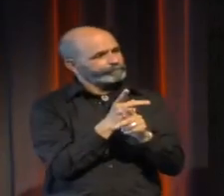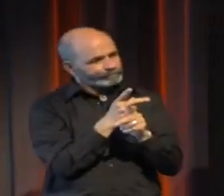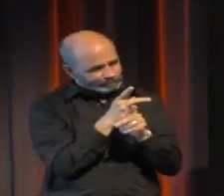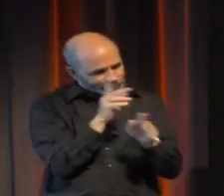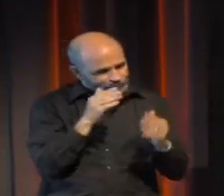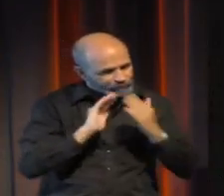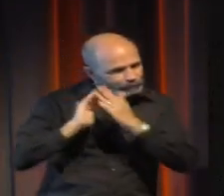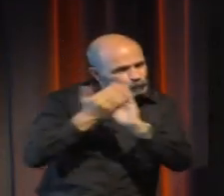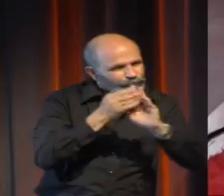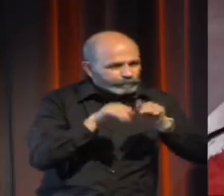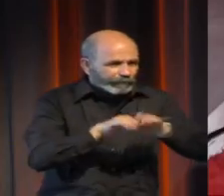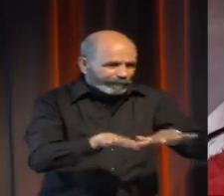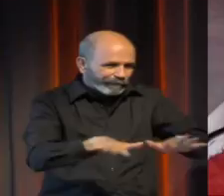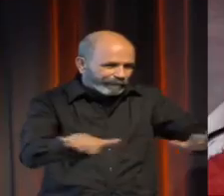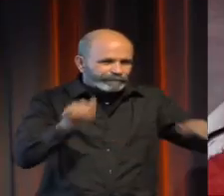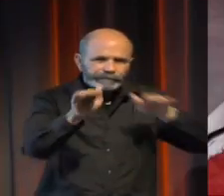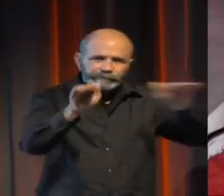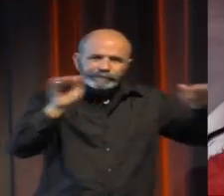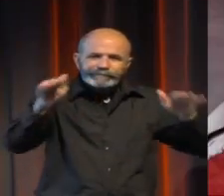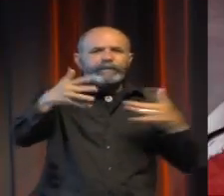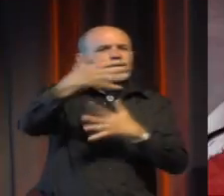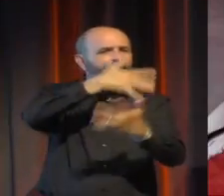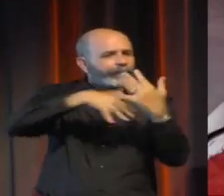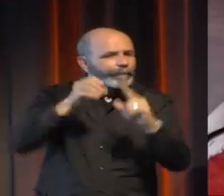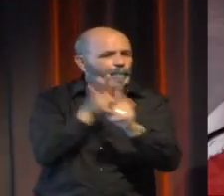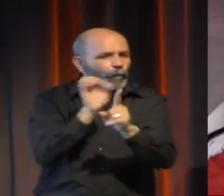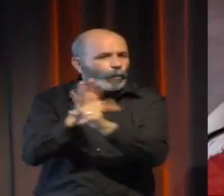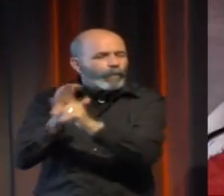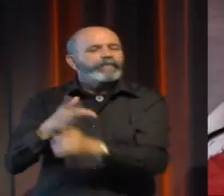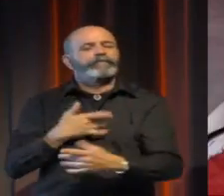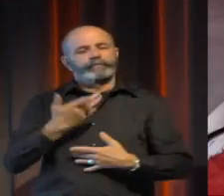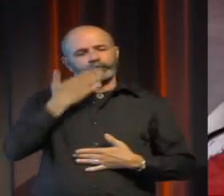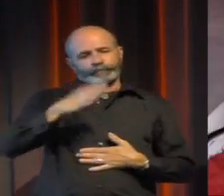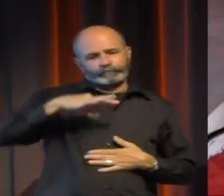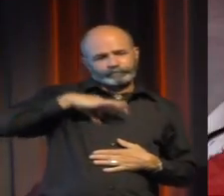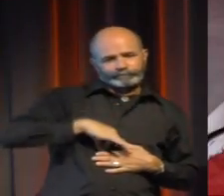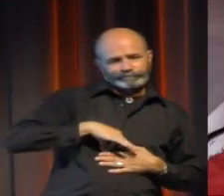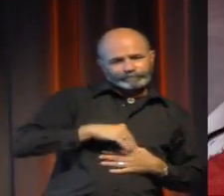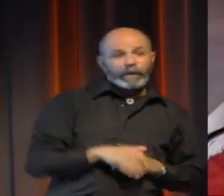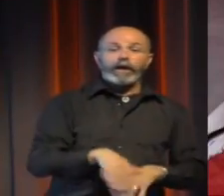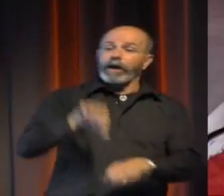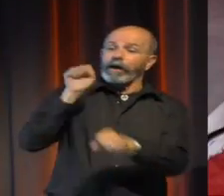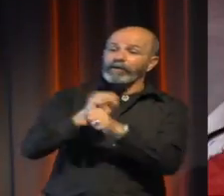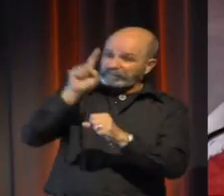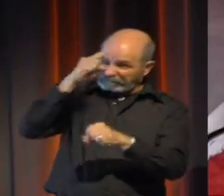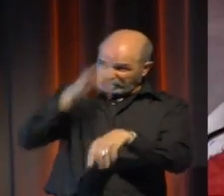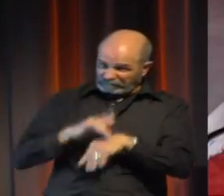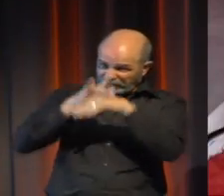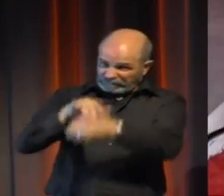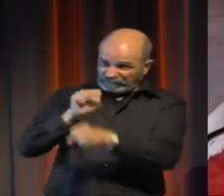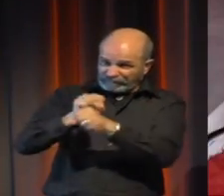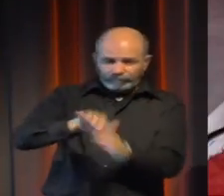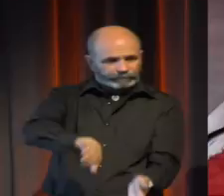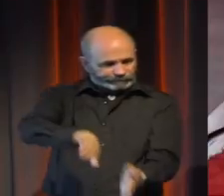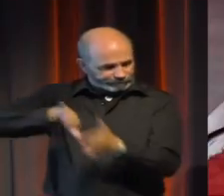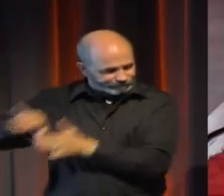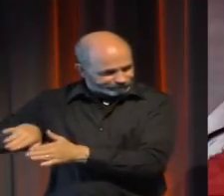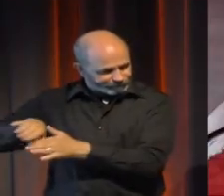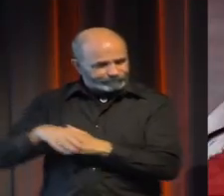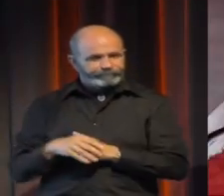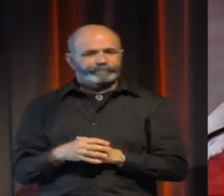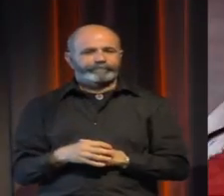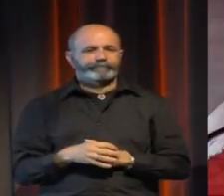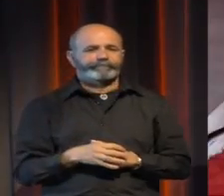community. Moving away from occupation, this generation also has a lot more opportunities in regards to